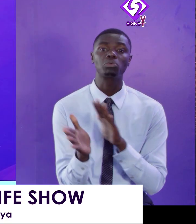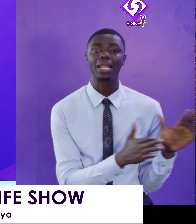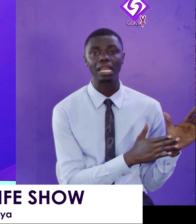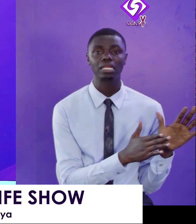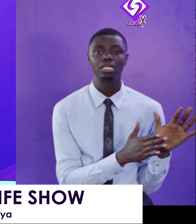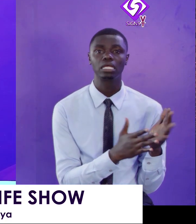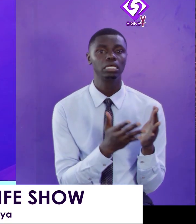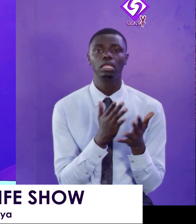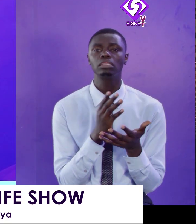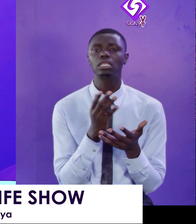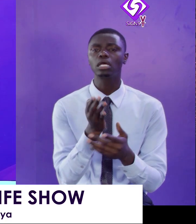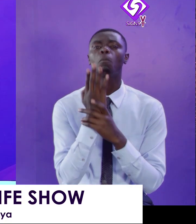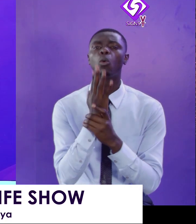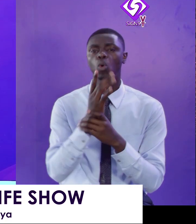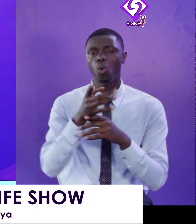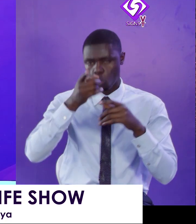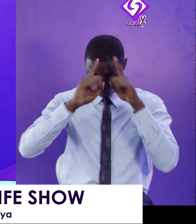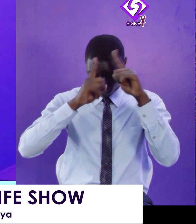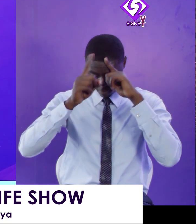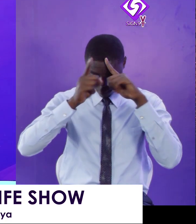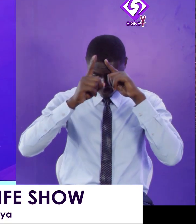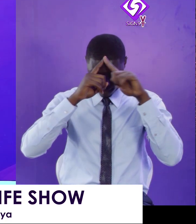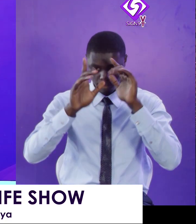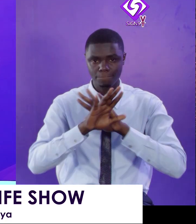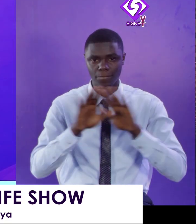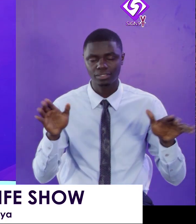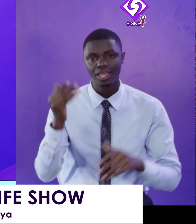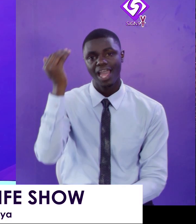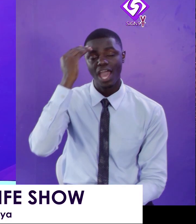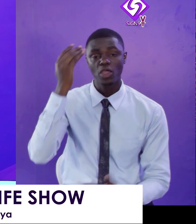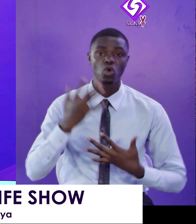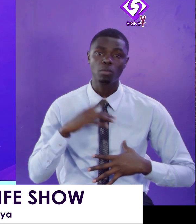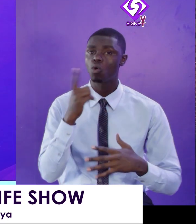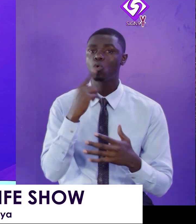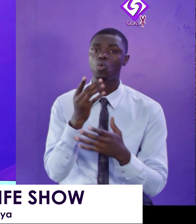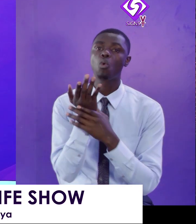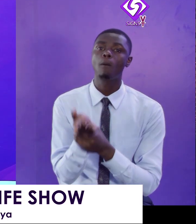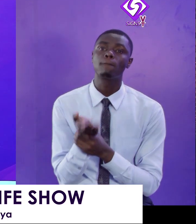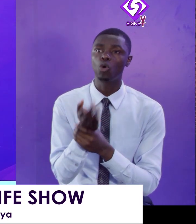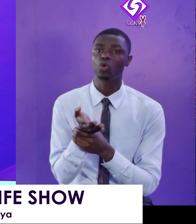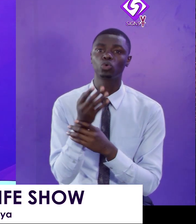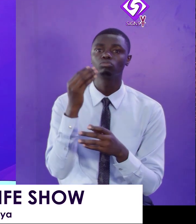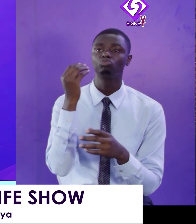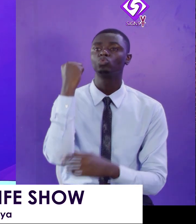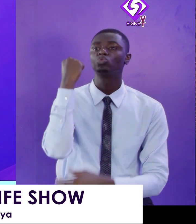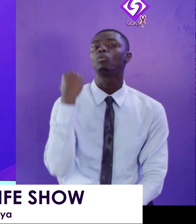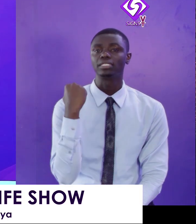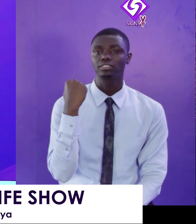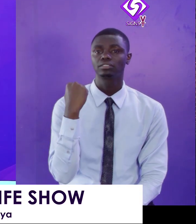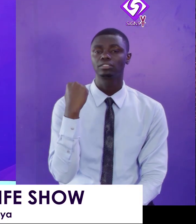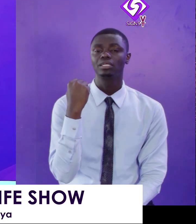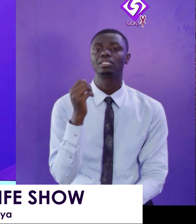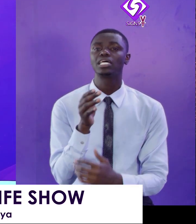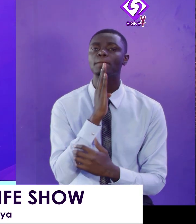borrow unnecessarily. Yeah. I know people who even borrow to engage in betting. They just borrow for